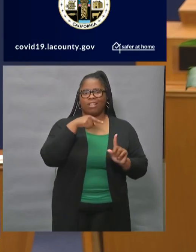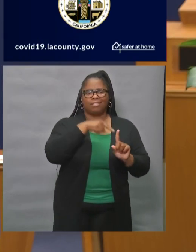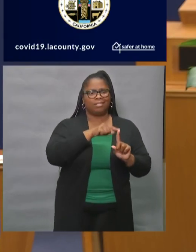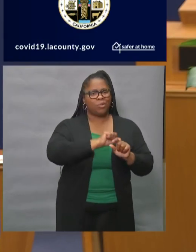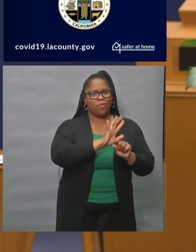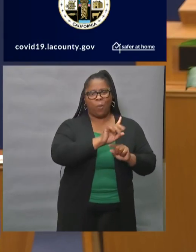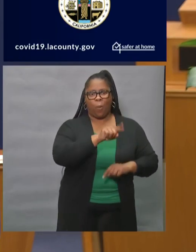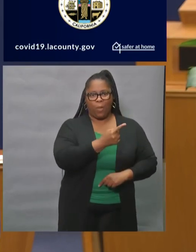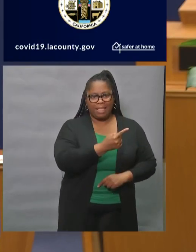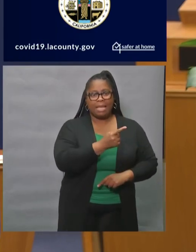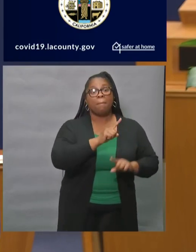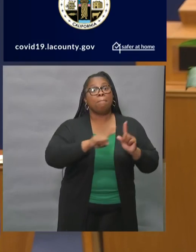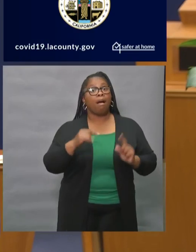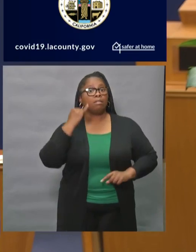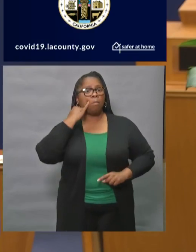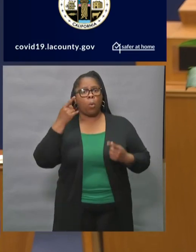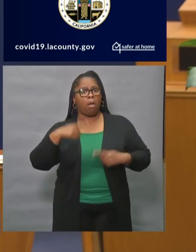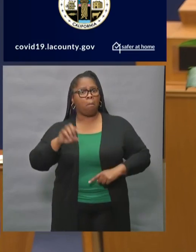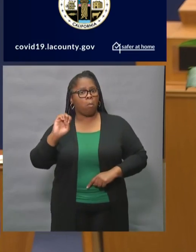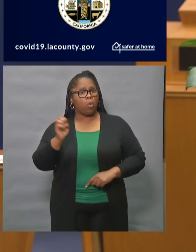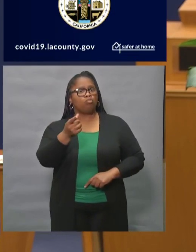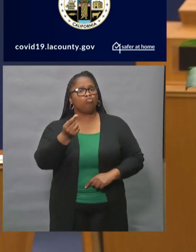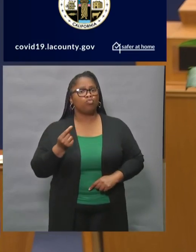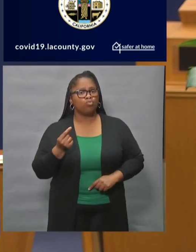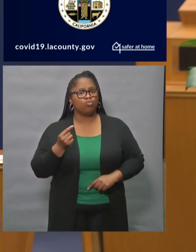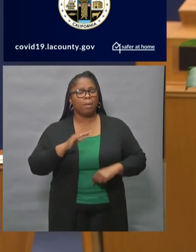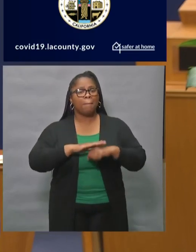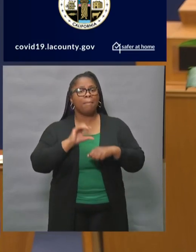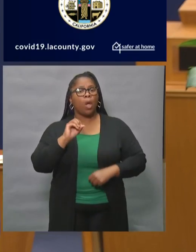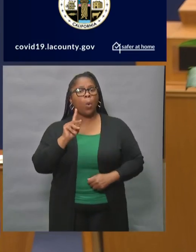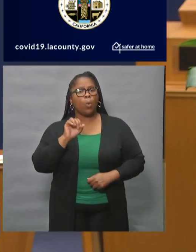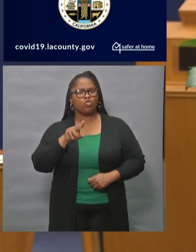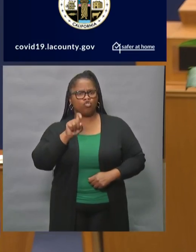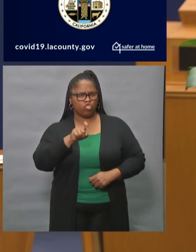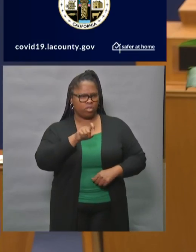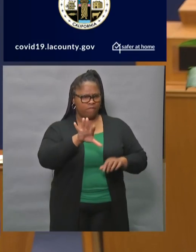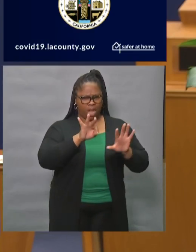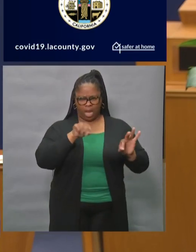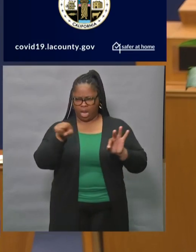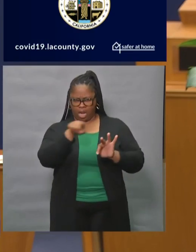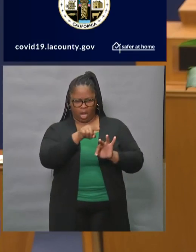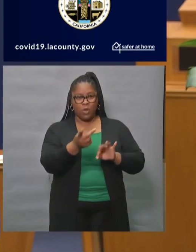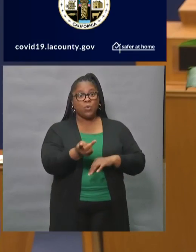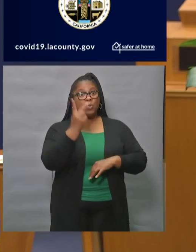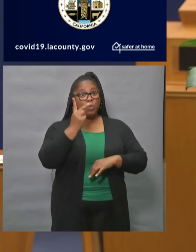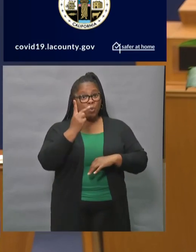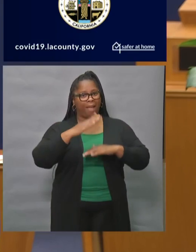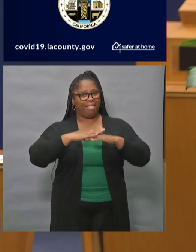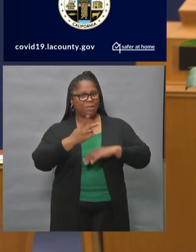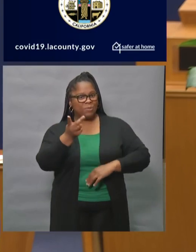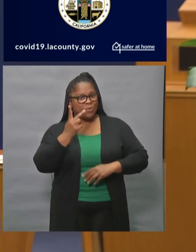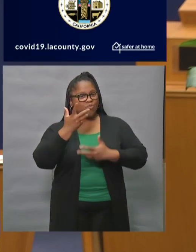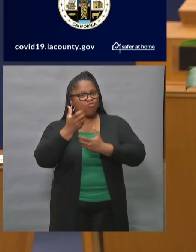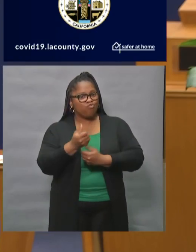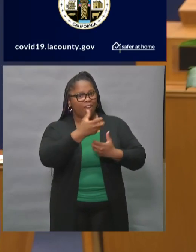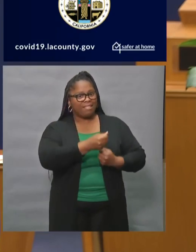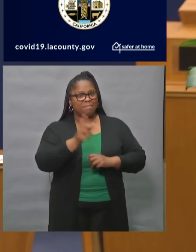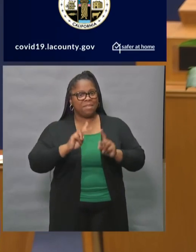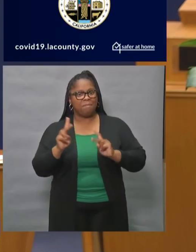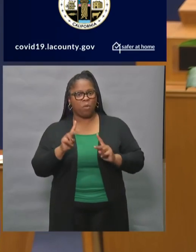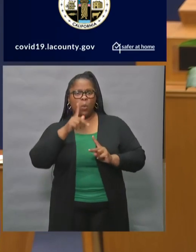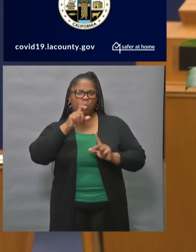case of an emergency. Pet owners should identify at least 2 trusted people who can care for your pet when you can't,